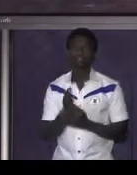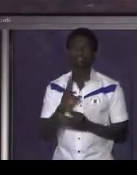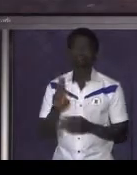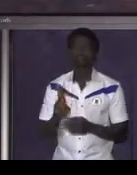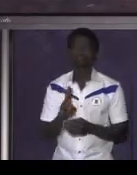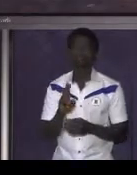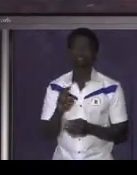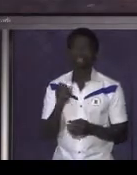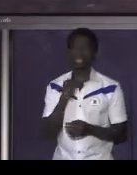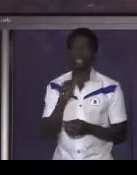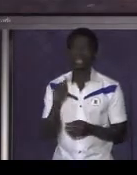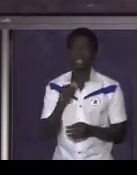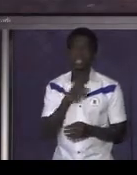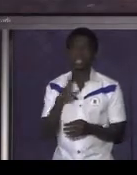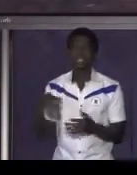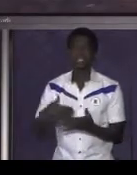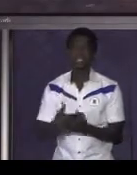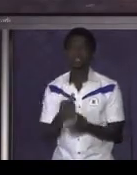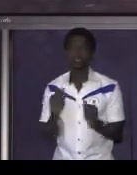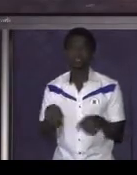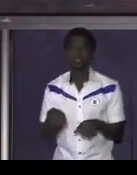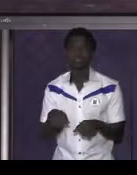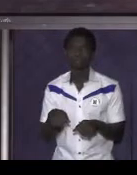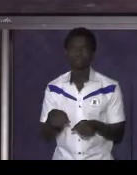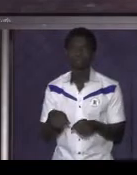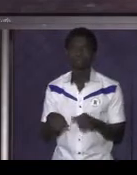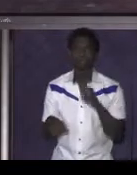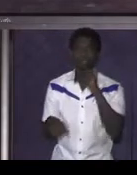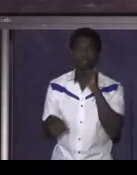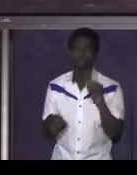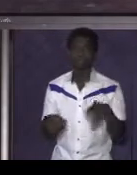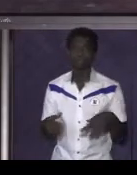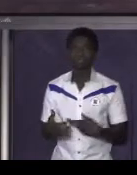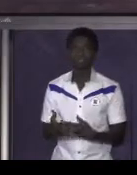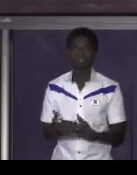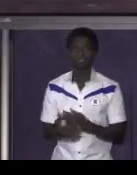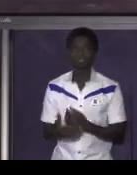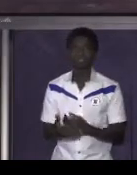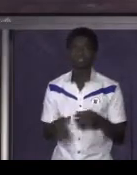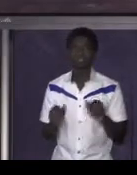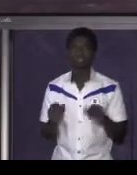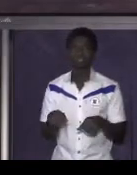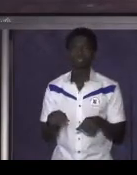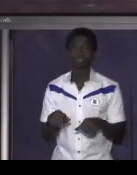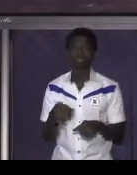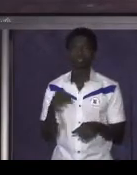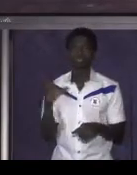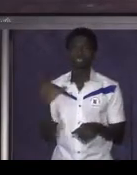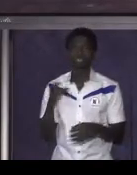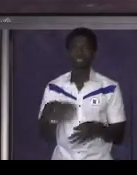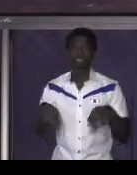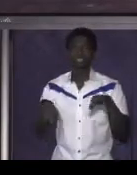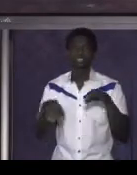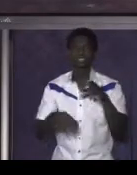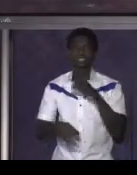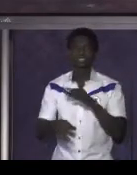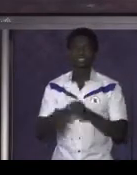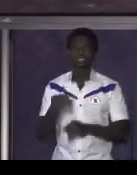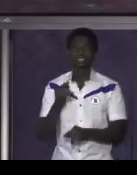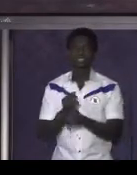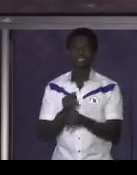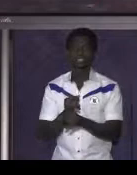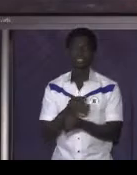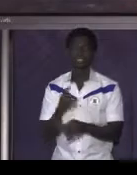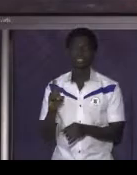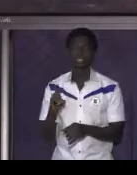usage. A, renewable. B, non-renewable. C, international. And D,